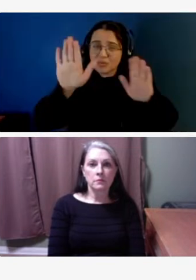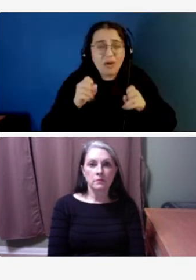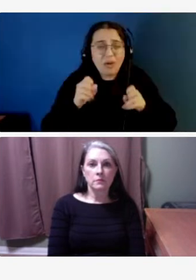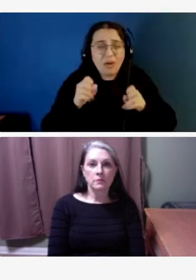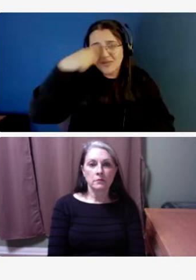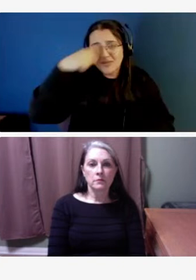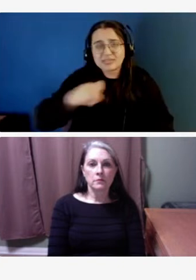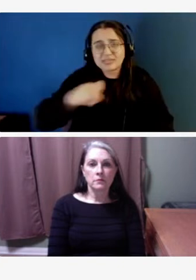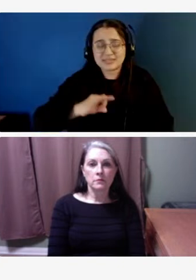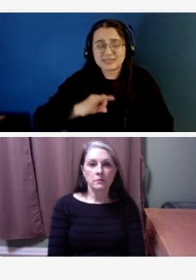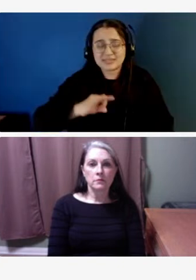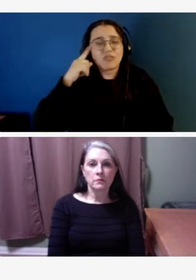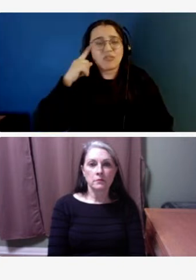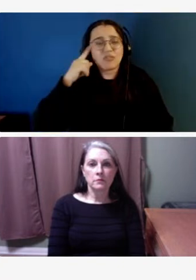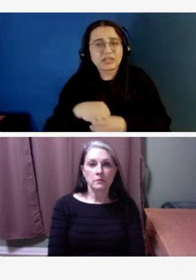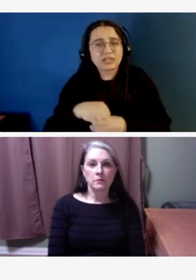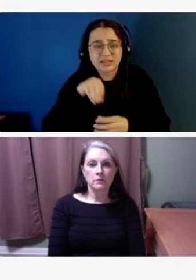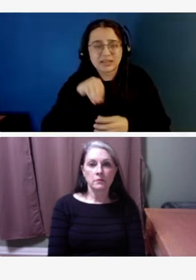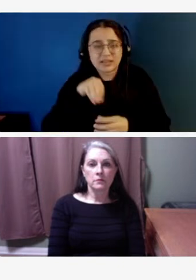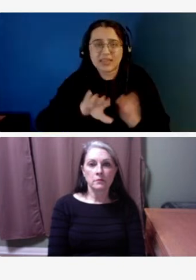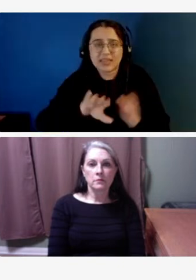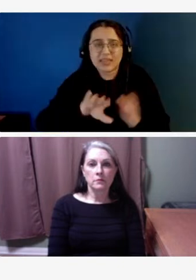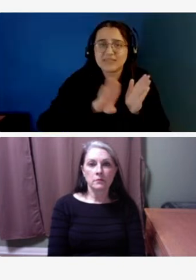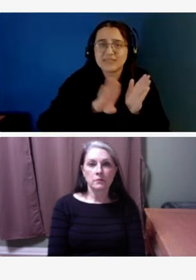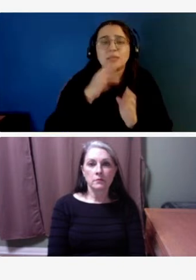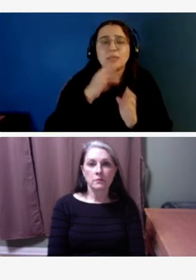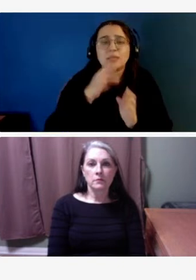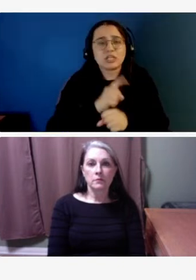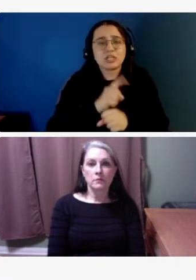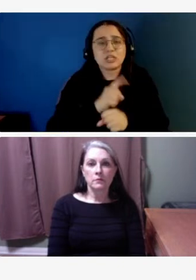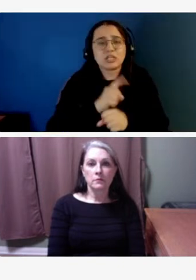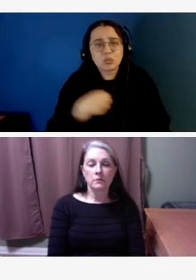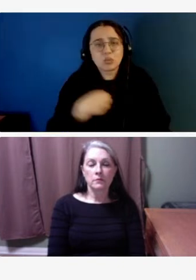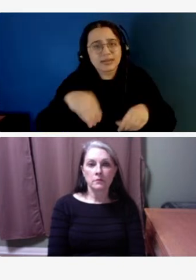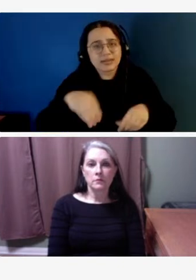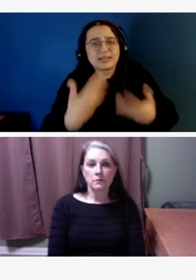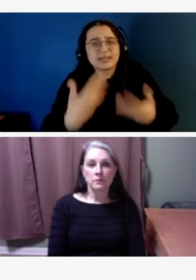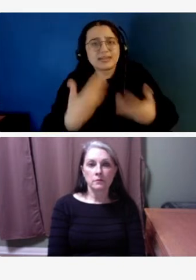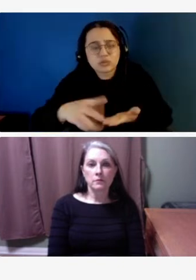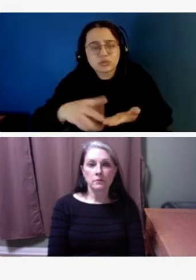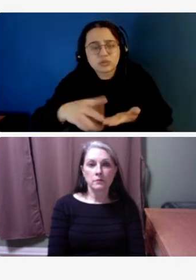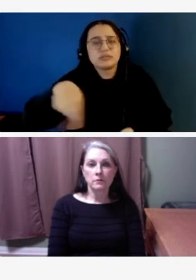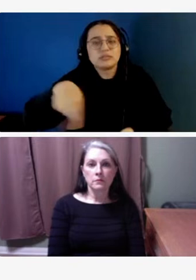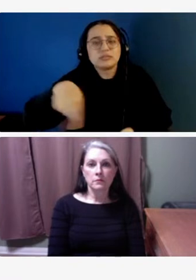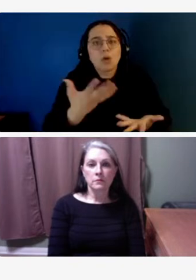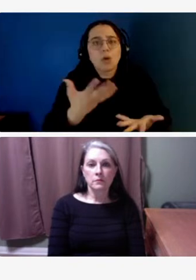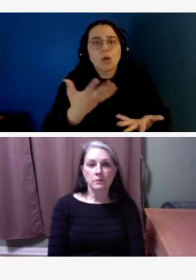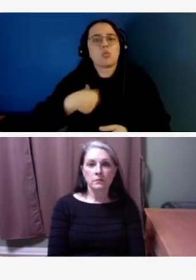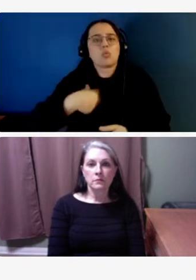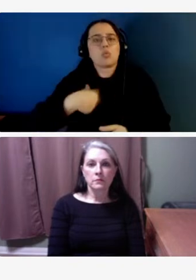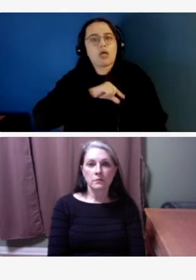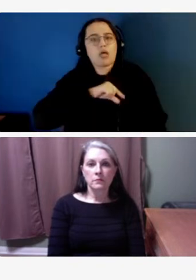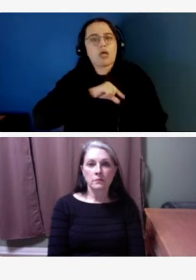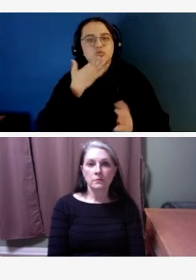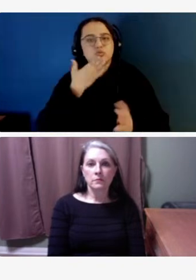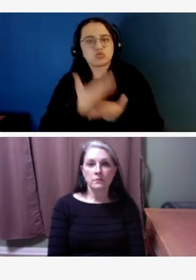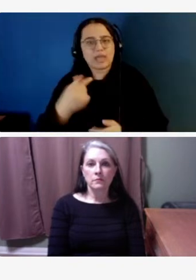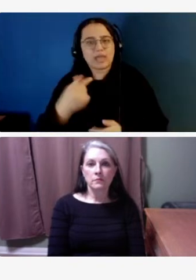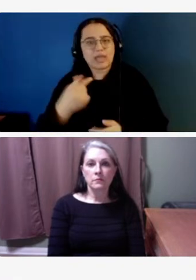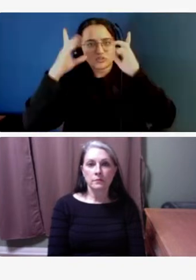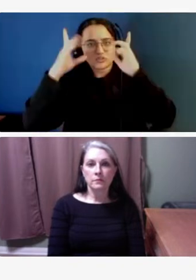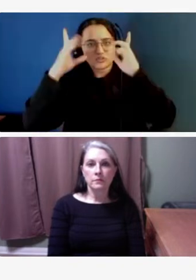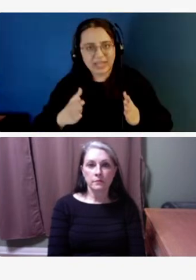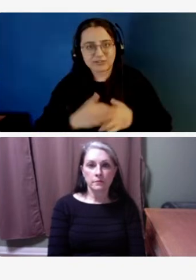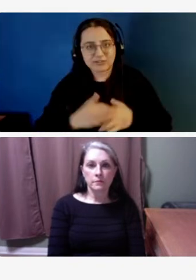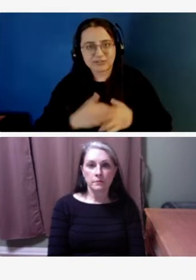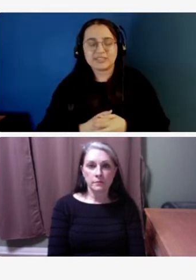can make sure that we're giving our students quality educators. Also, as you may have heard, like, we oversee